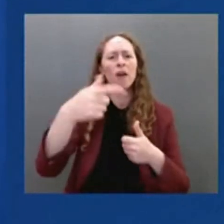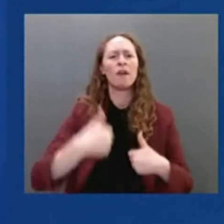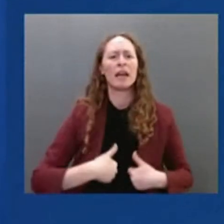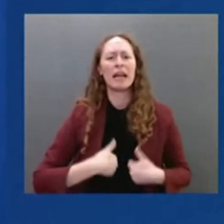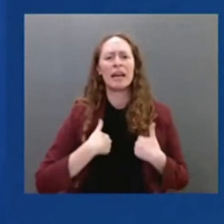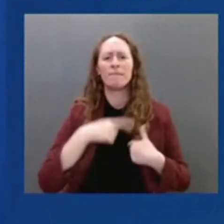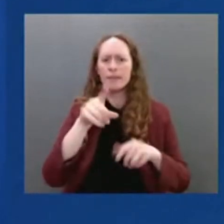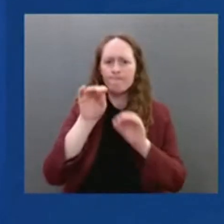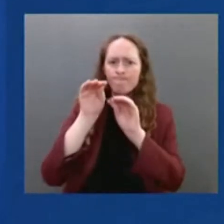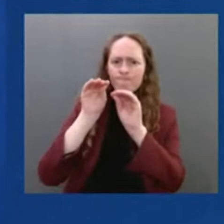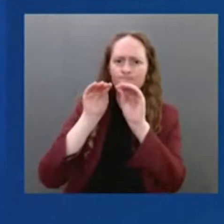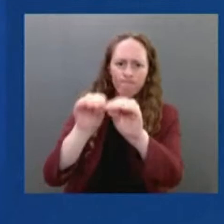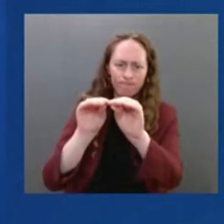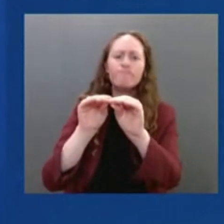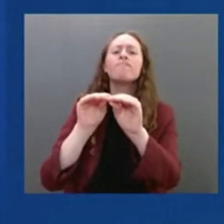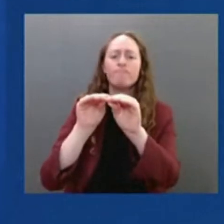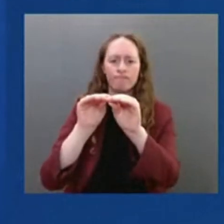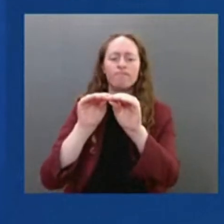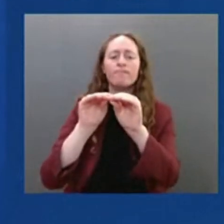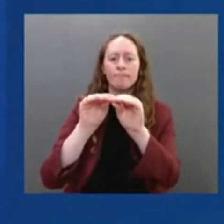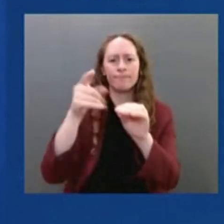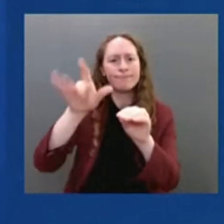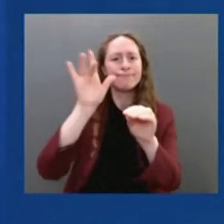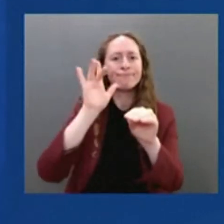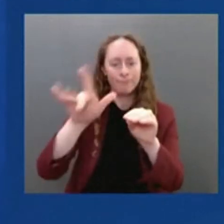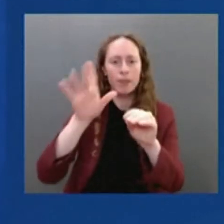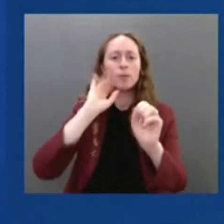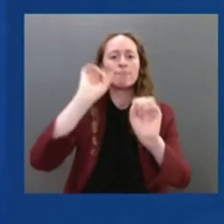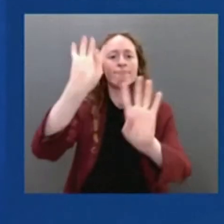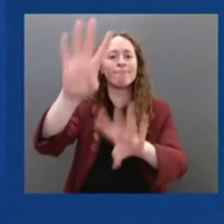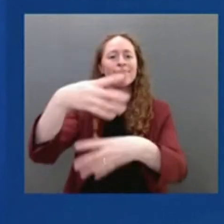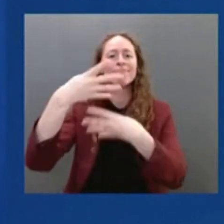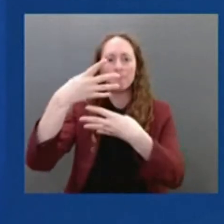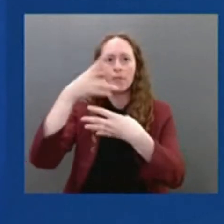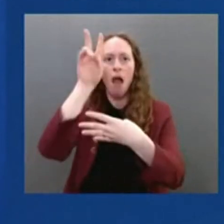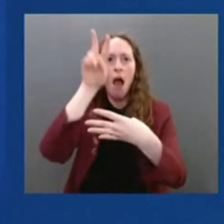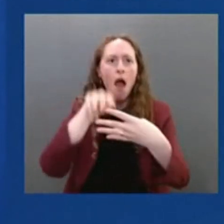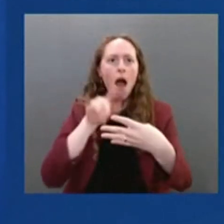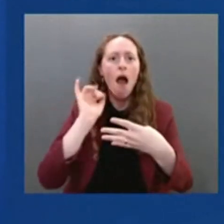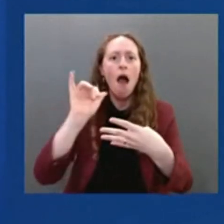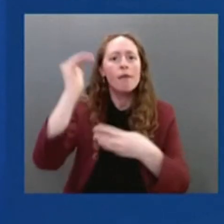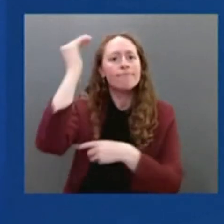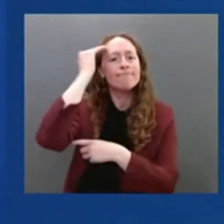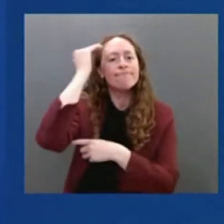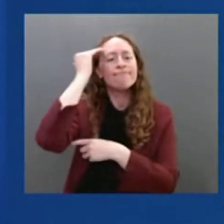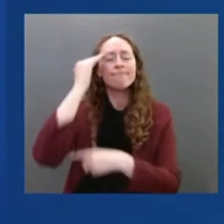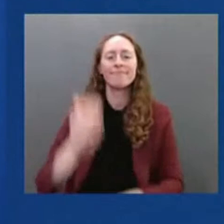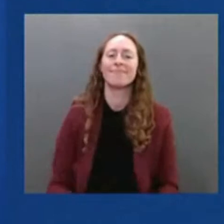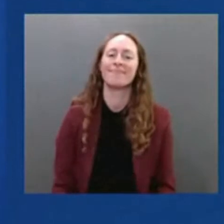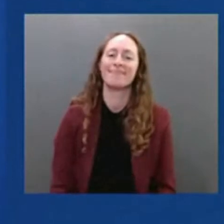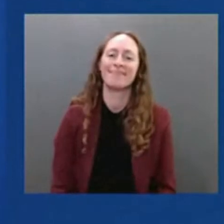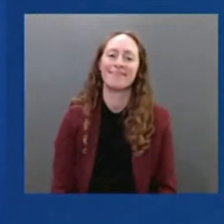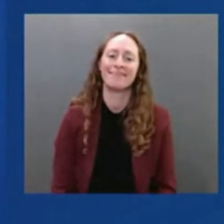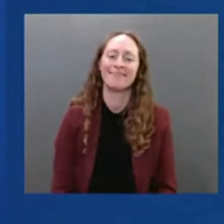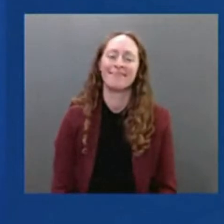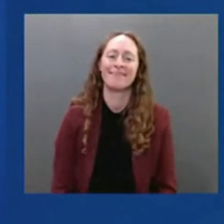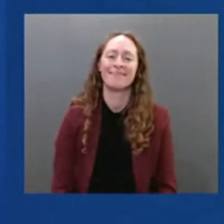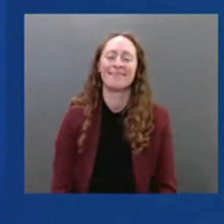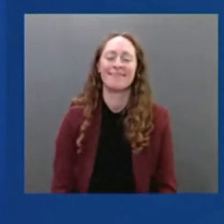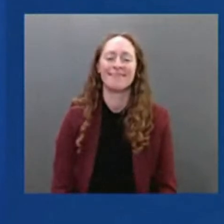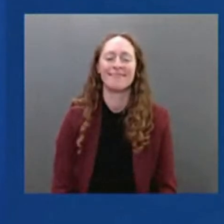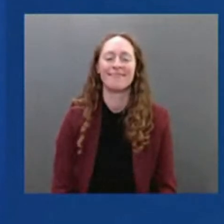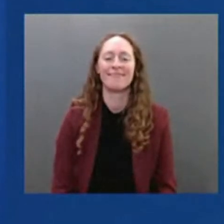done throughout the course of the pandemic. We know that as the virus continues to evolve, our response and guidance must evolve with